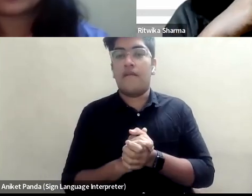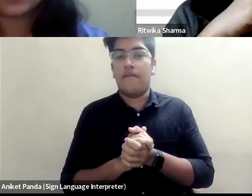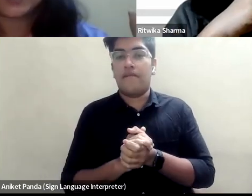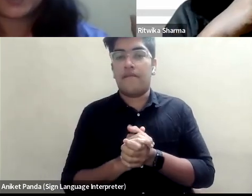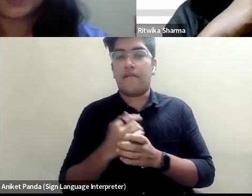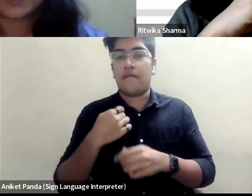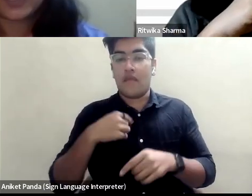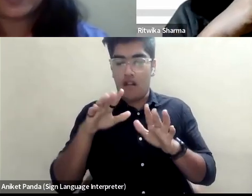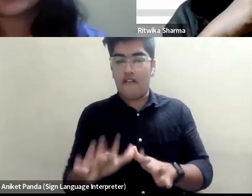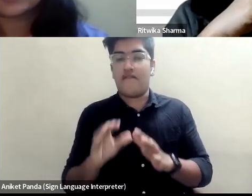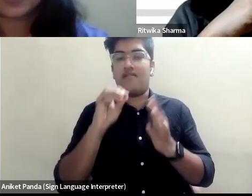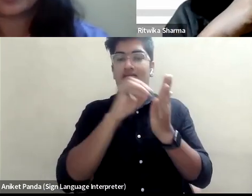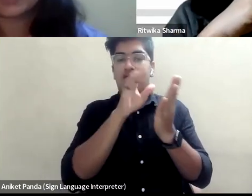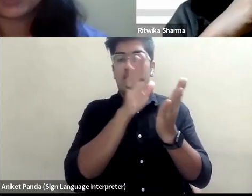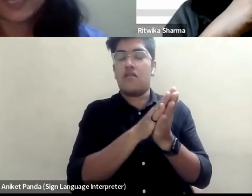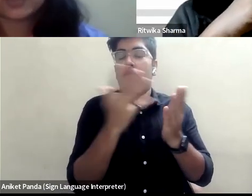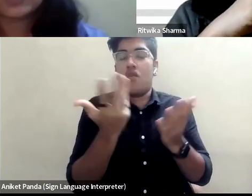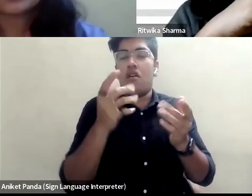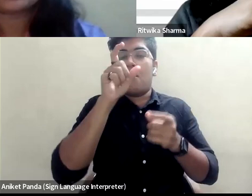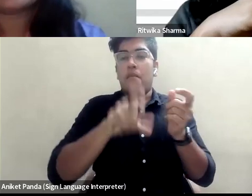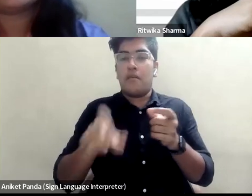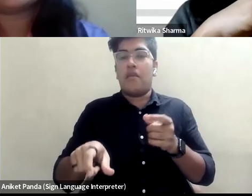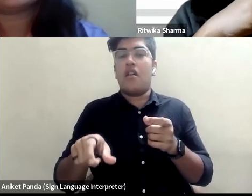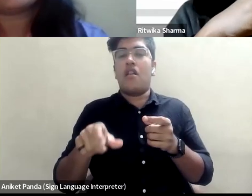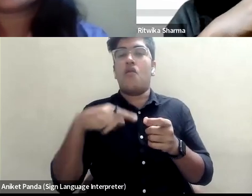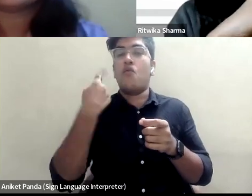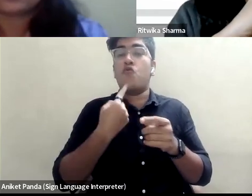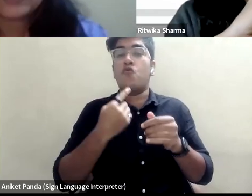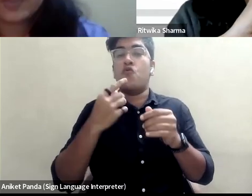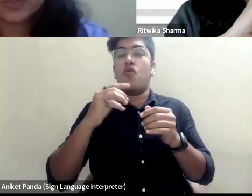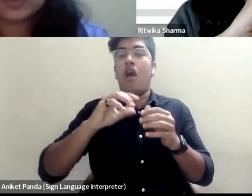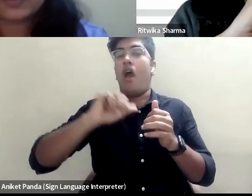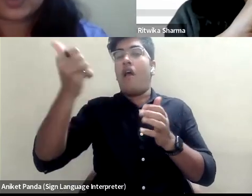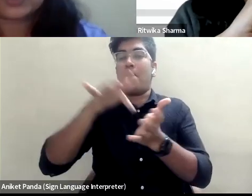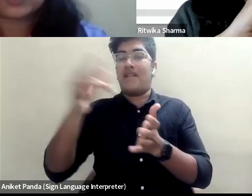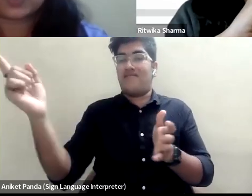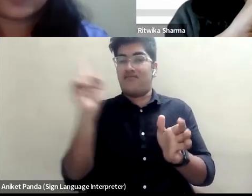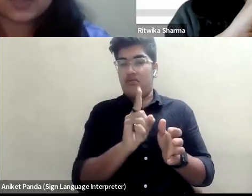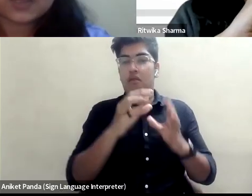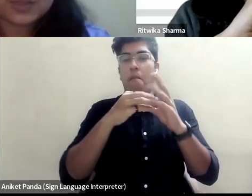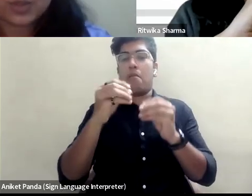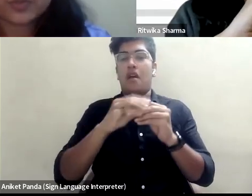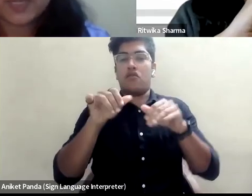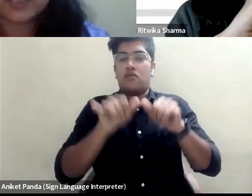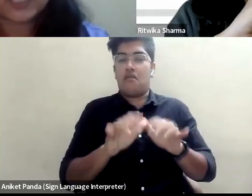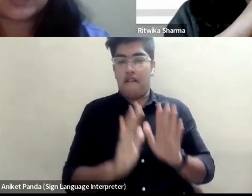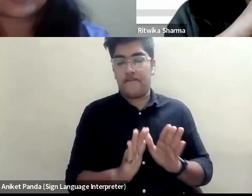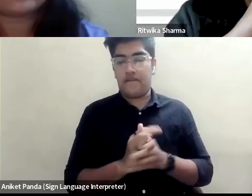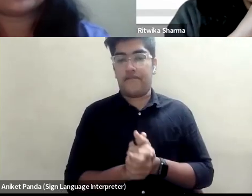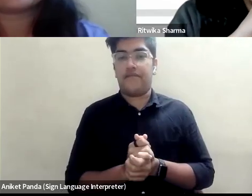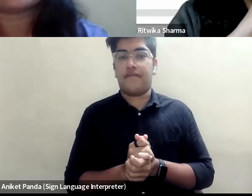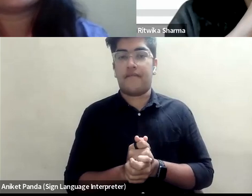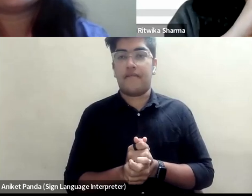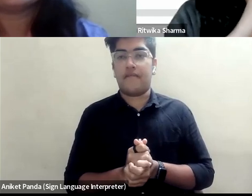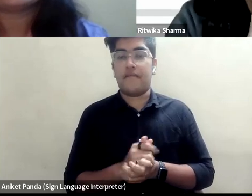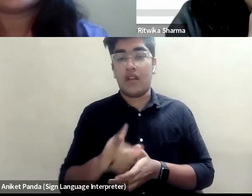marked immigrant population there. So it, which did not happen for obvious reasons of the pandemic and the second